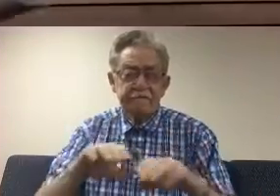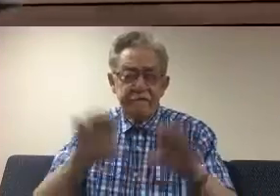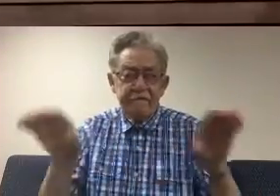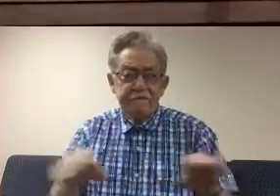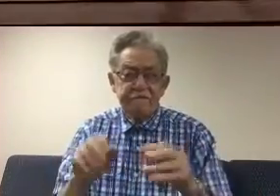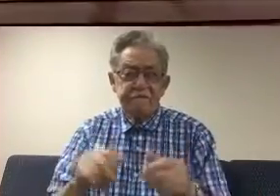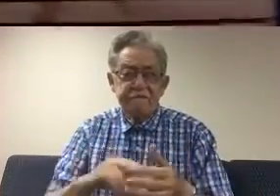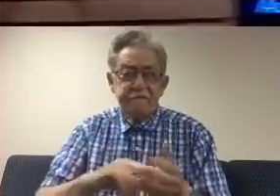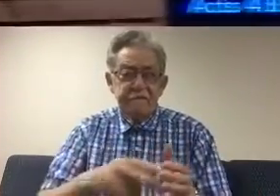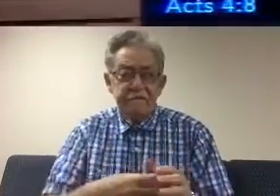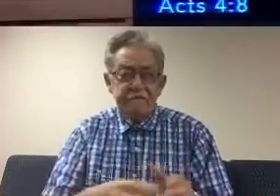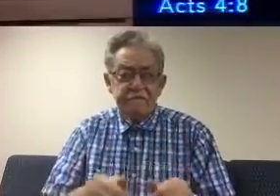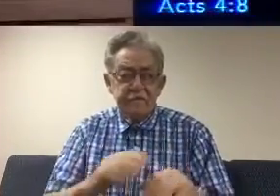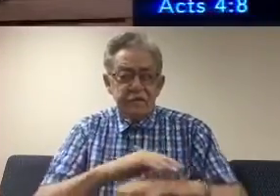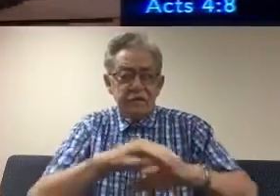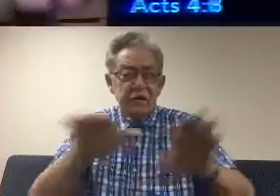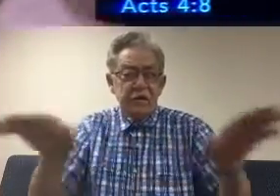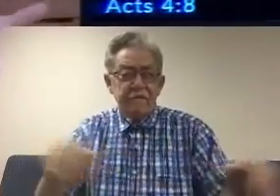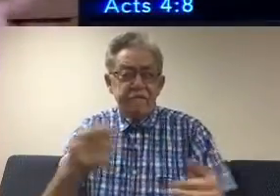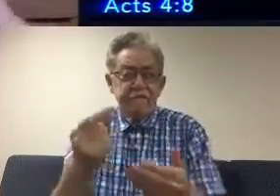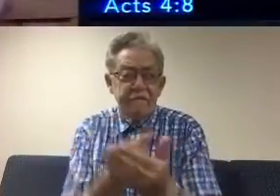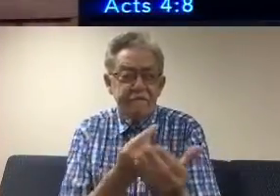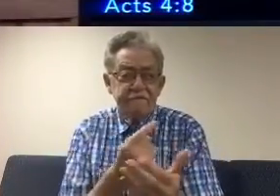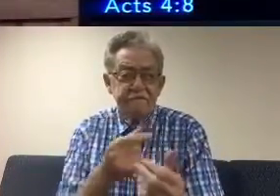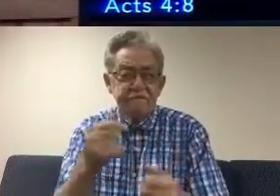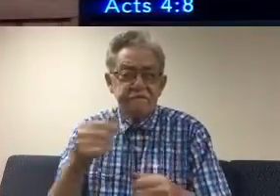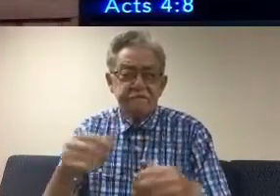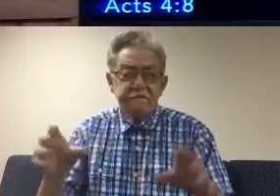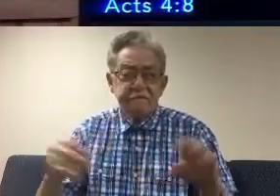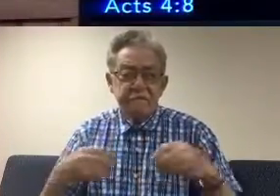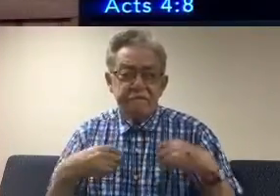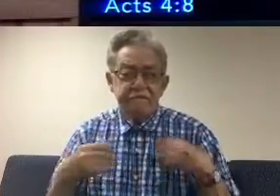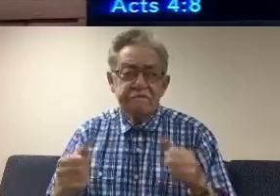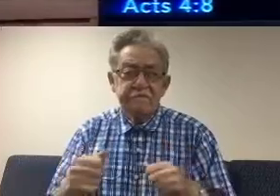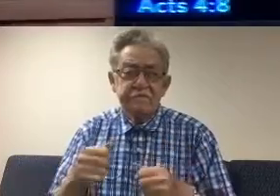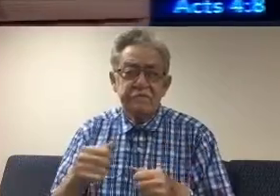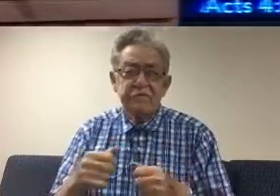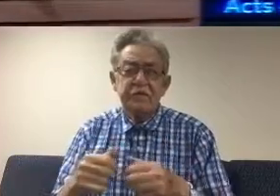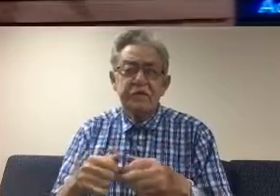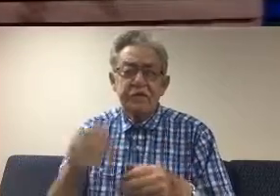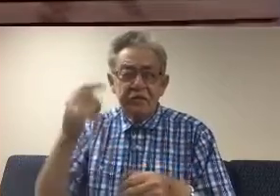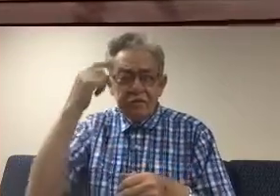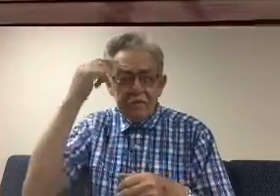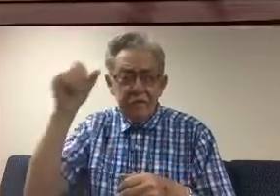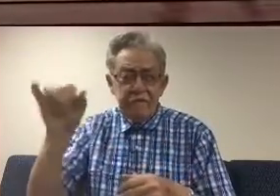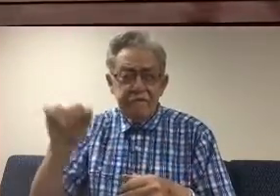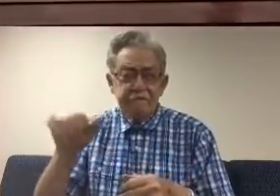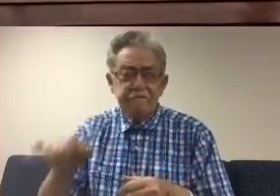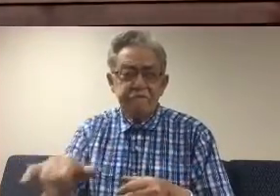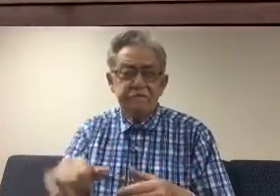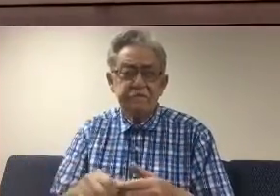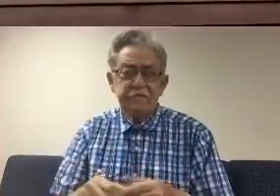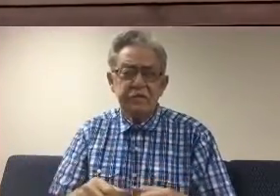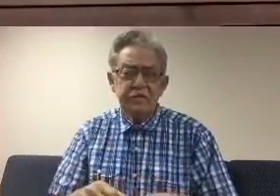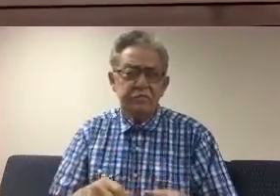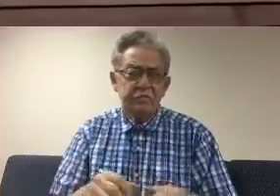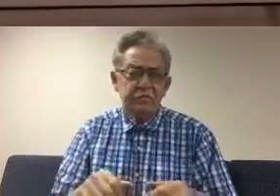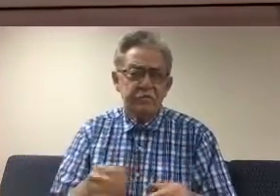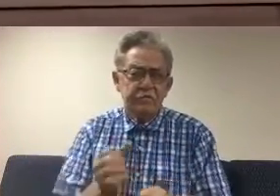gospel, and people received and accepted it. But because of it, it made the powers to be angry, which